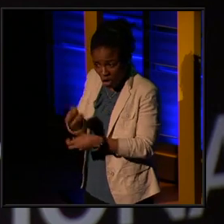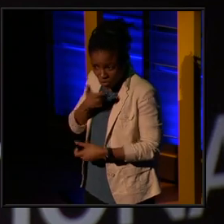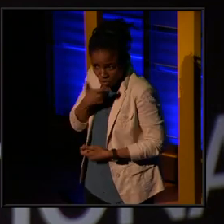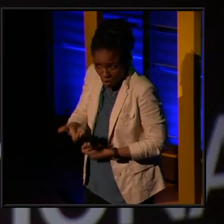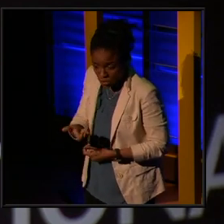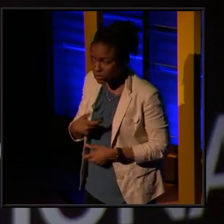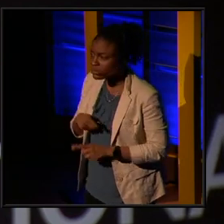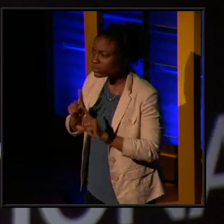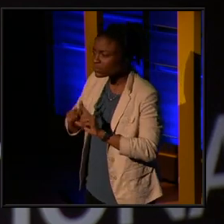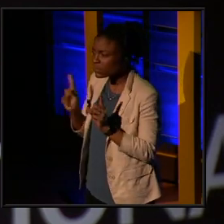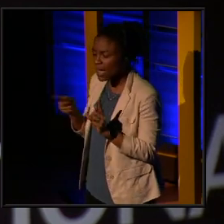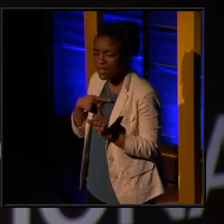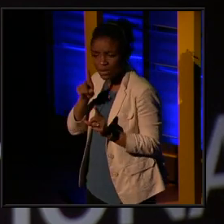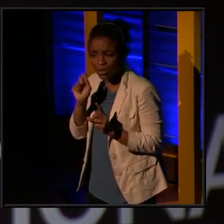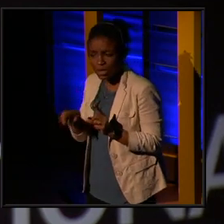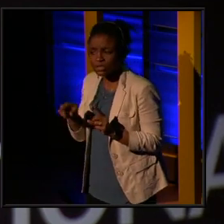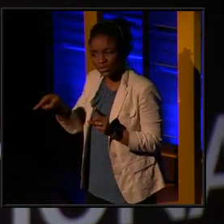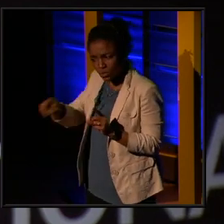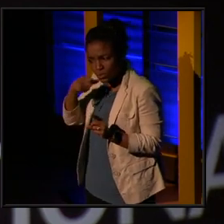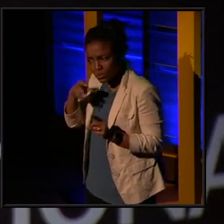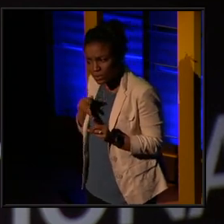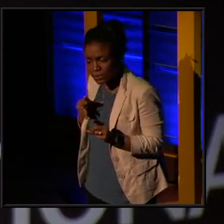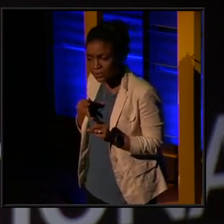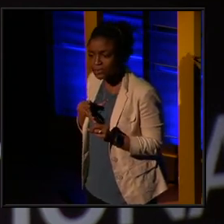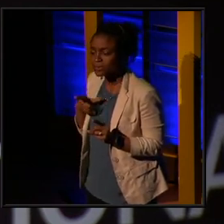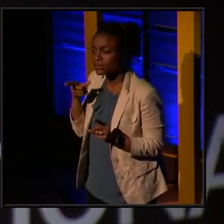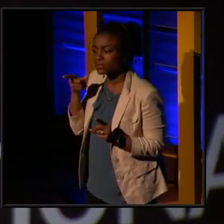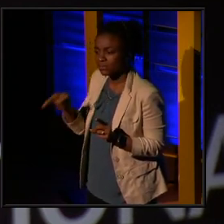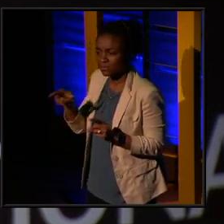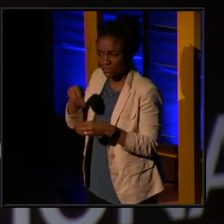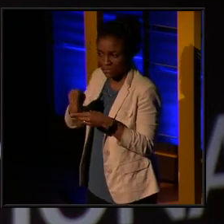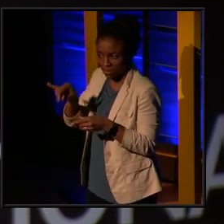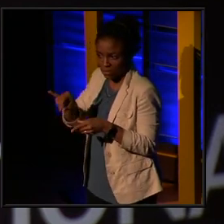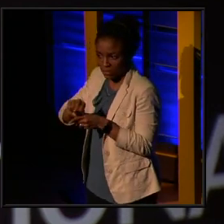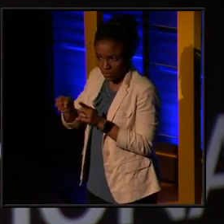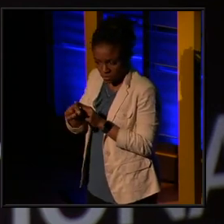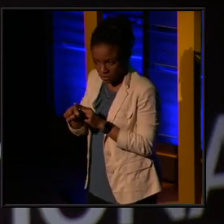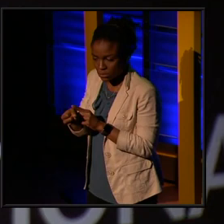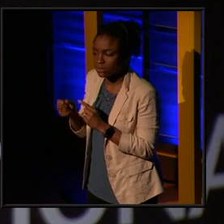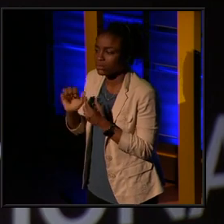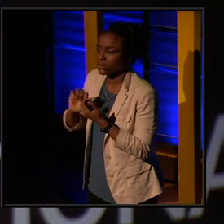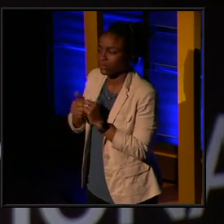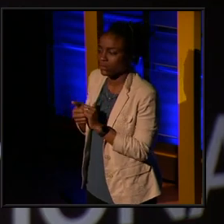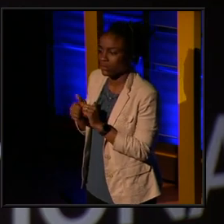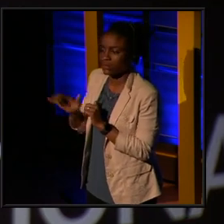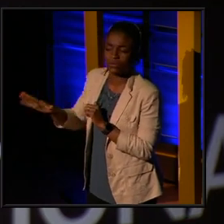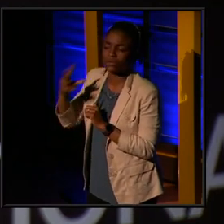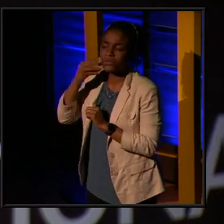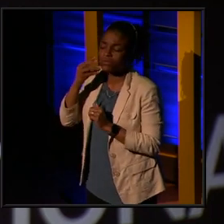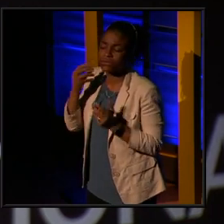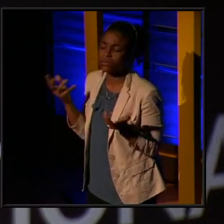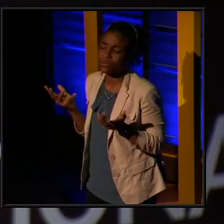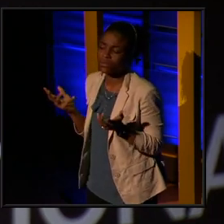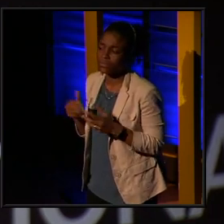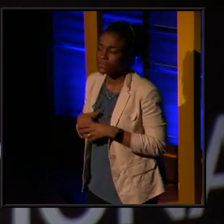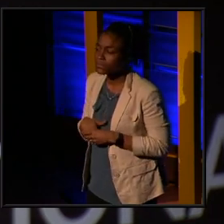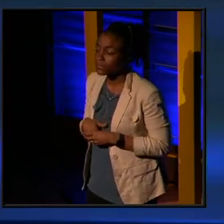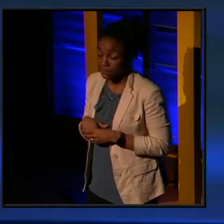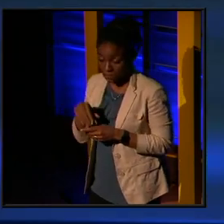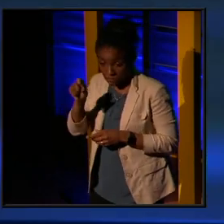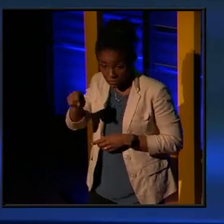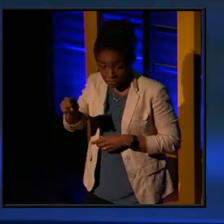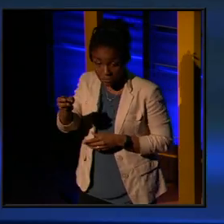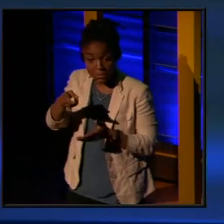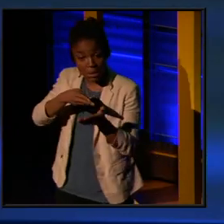Is being a woman in situations like that, how's your experience been? To be